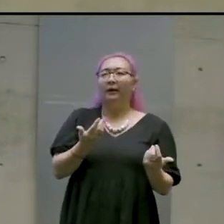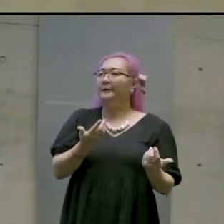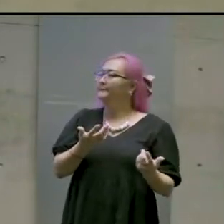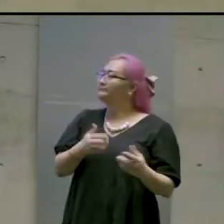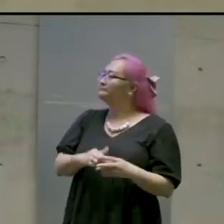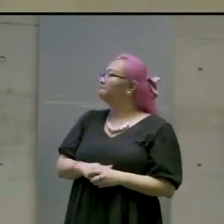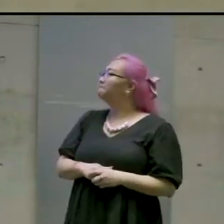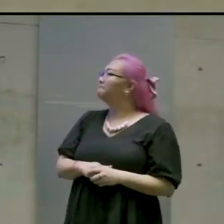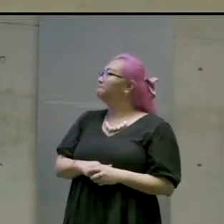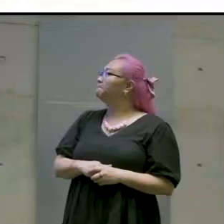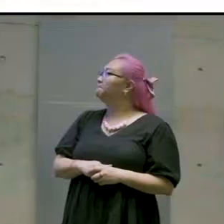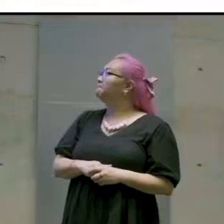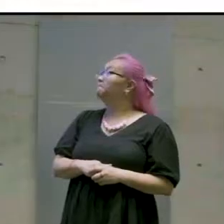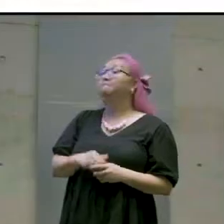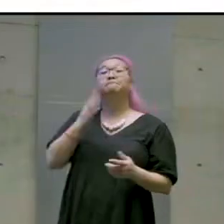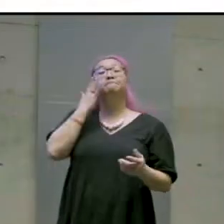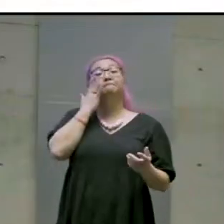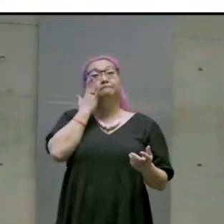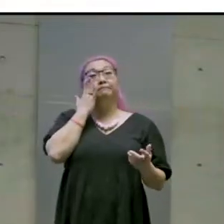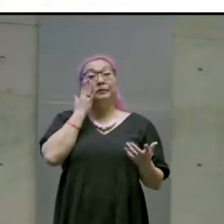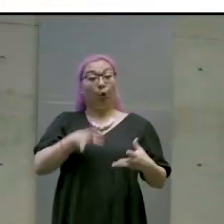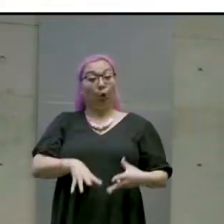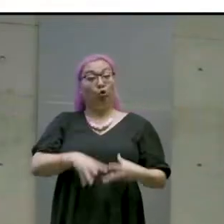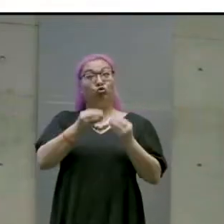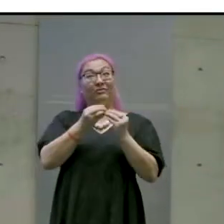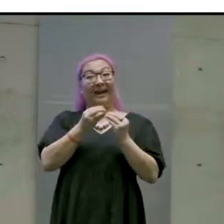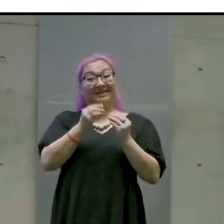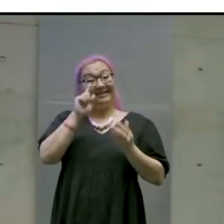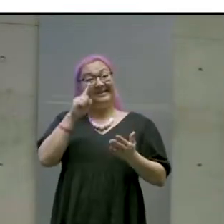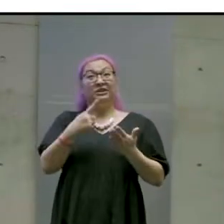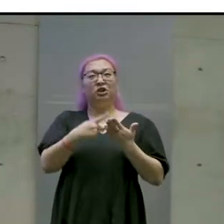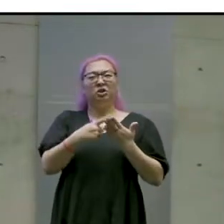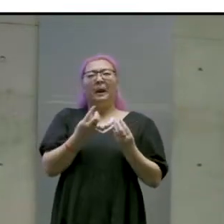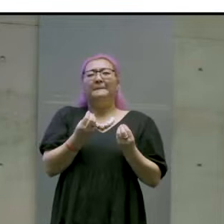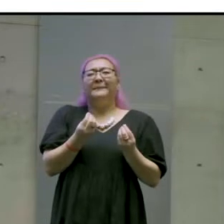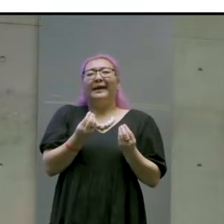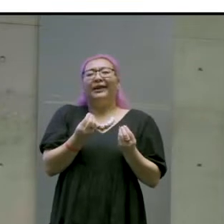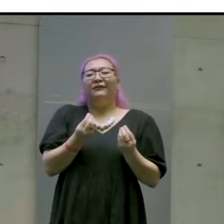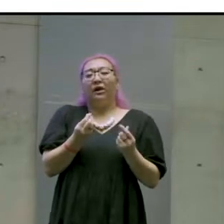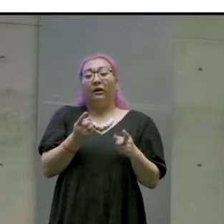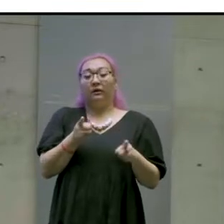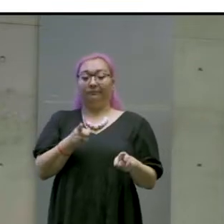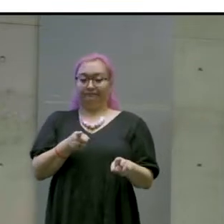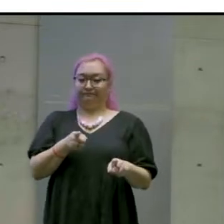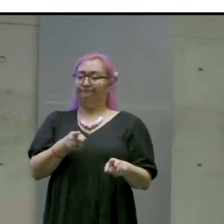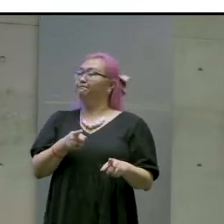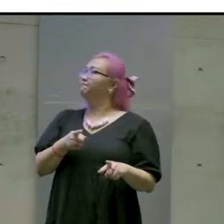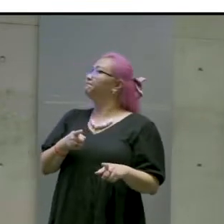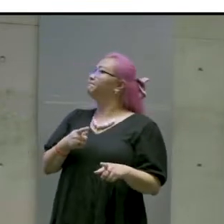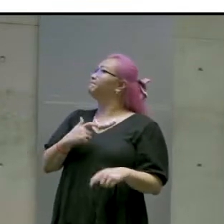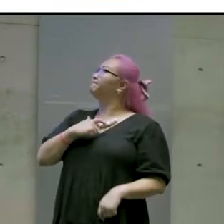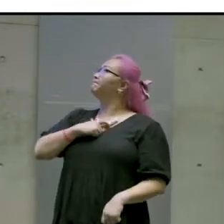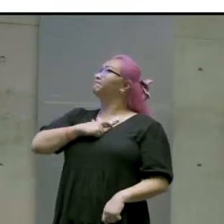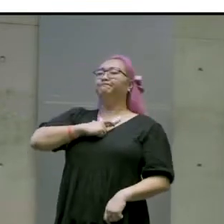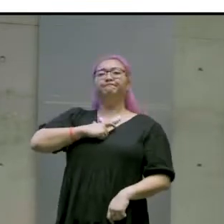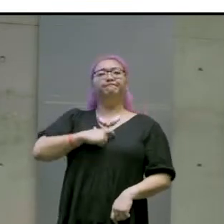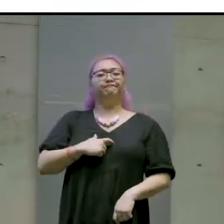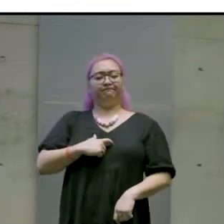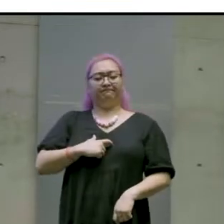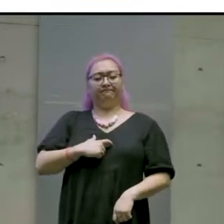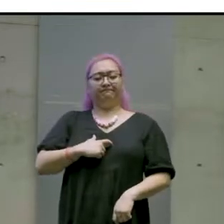So in order to create meaningful decisions, first of all, it's important that the player understands they are making a clear choice.